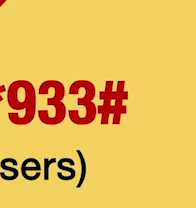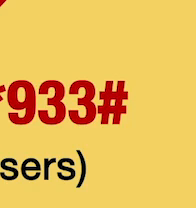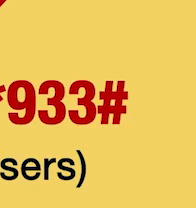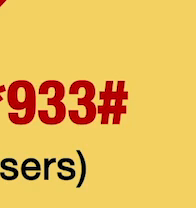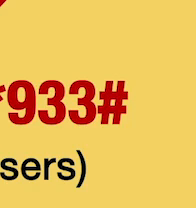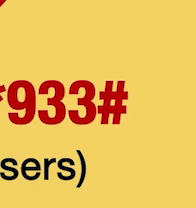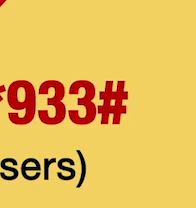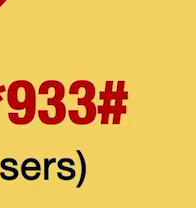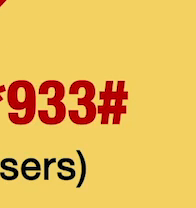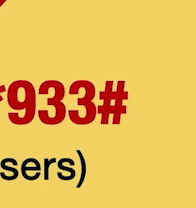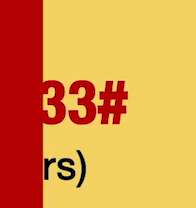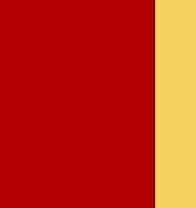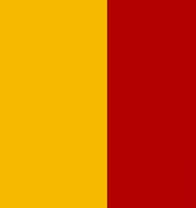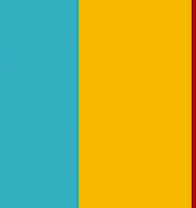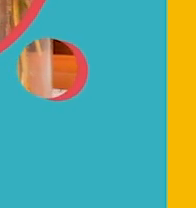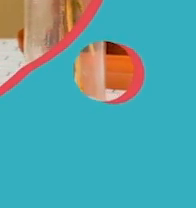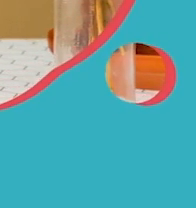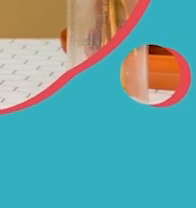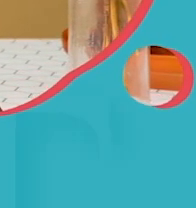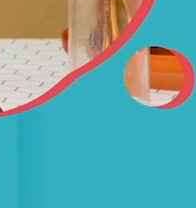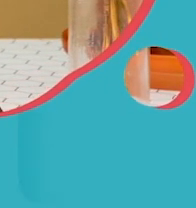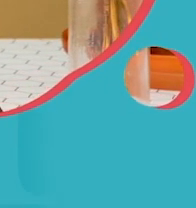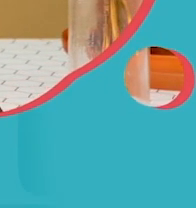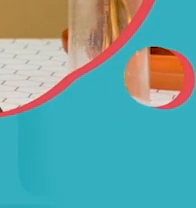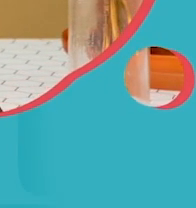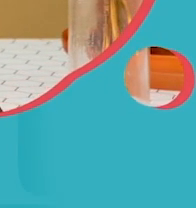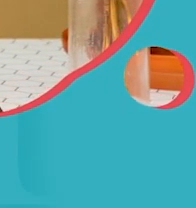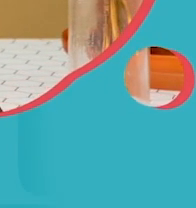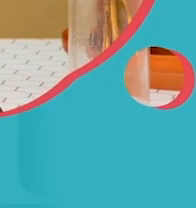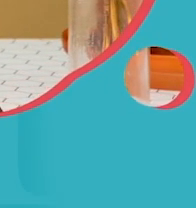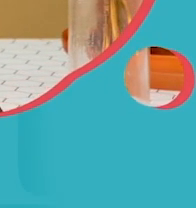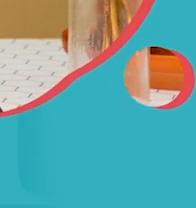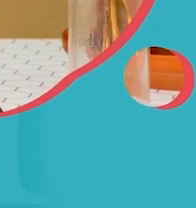to attend. Alternatively, you can use the church website